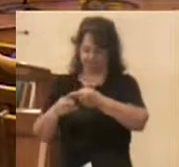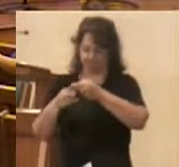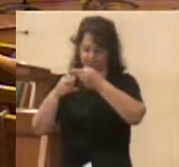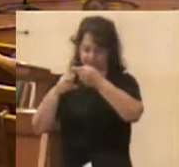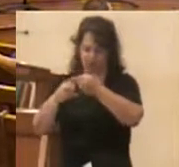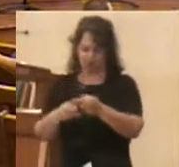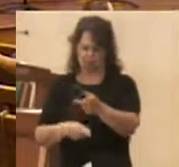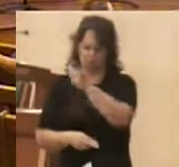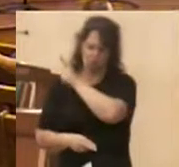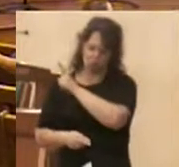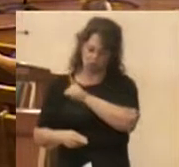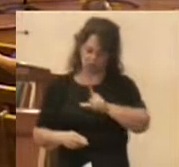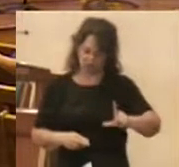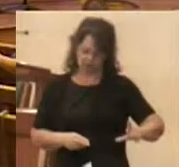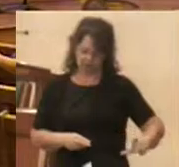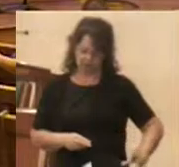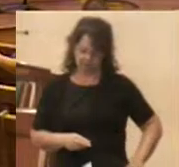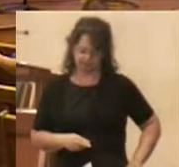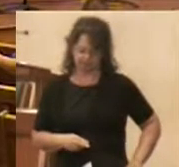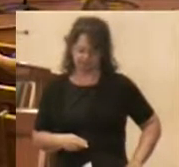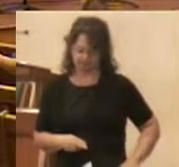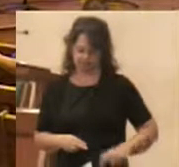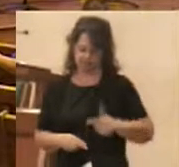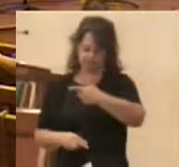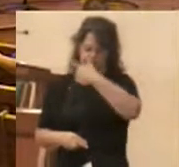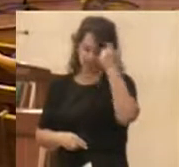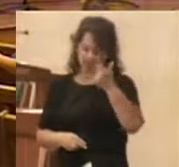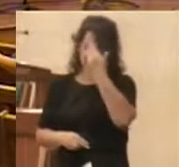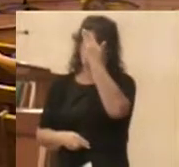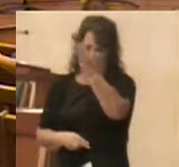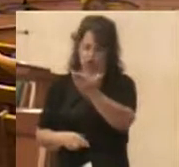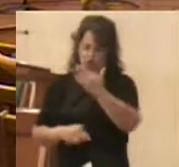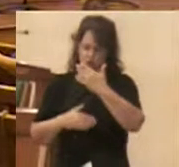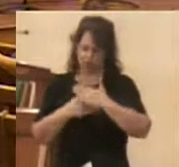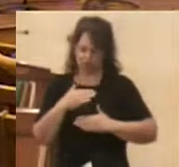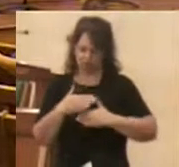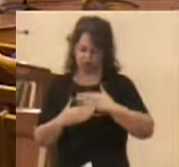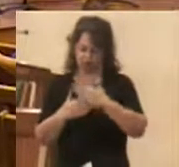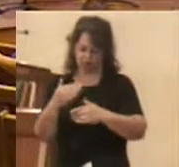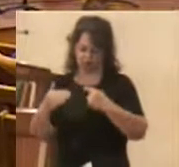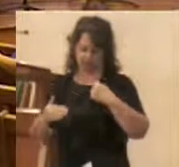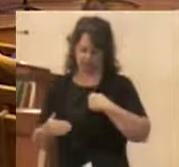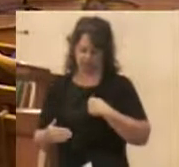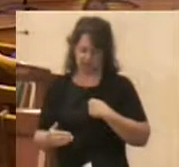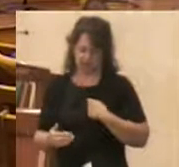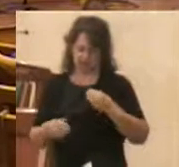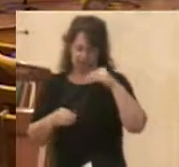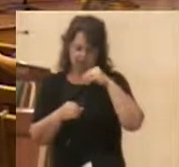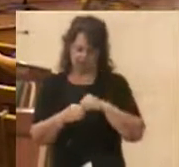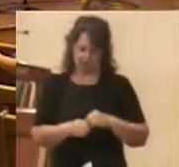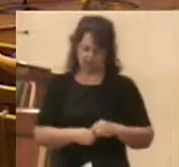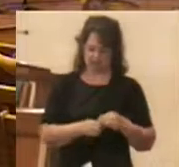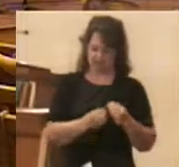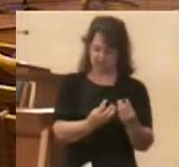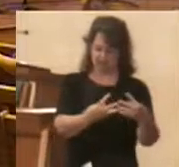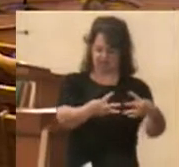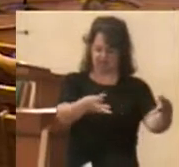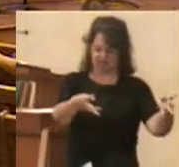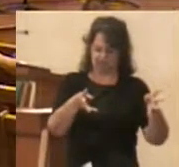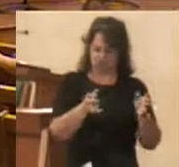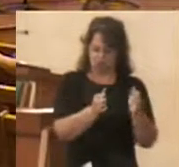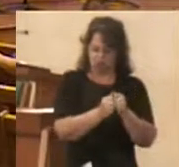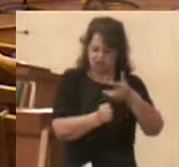Lord, because you comfort me in the den of the lions. You never walked